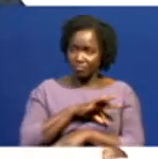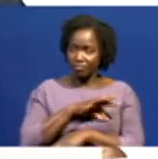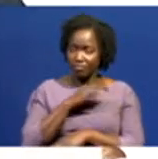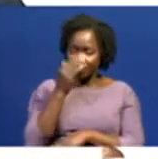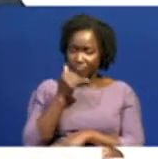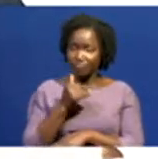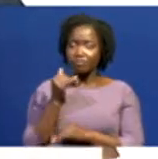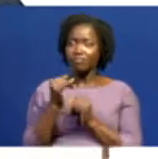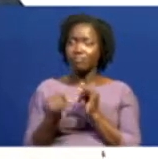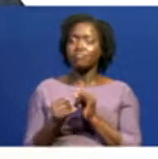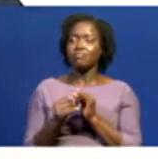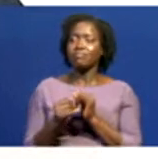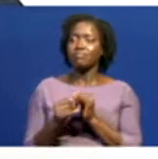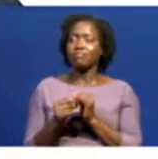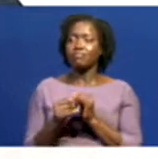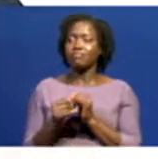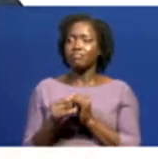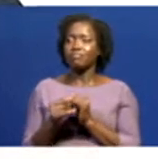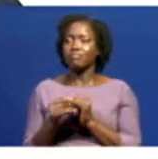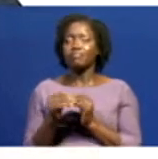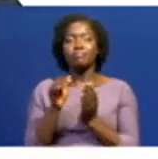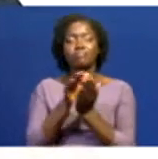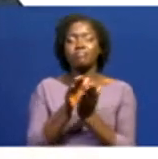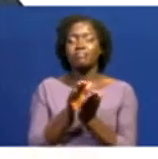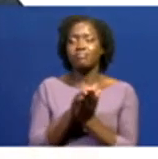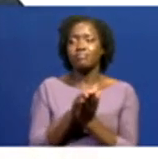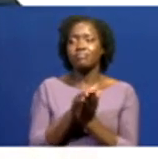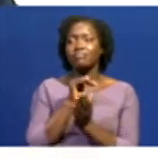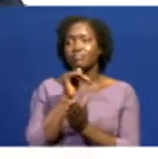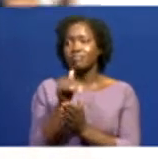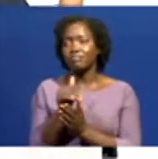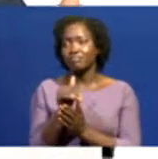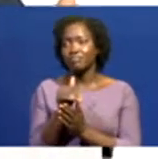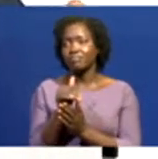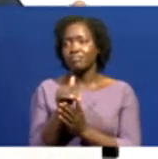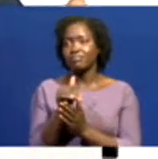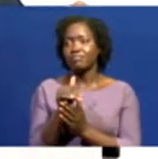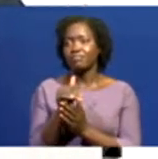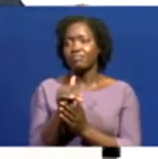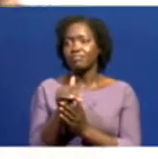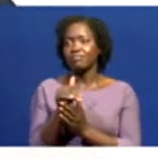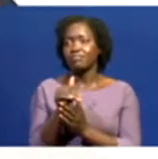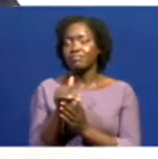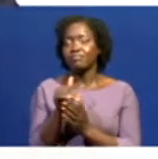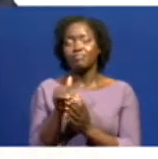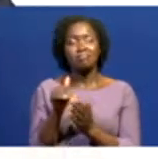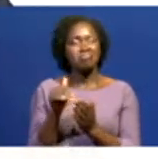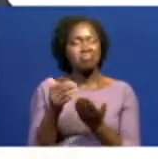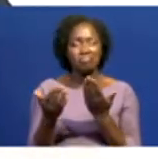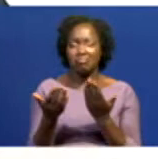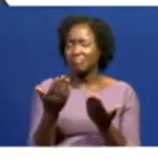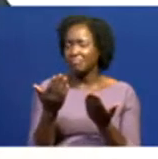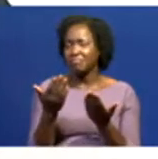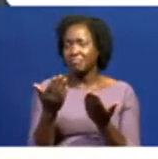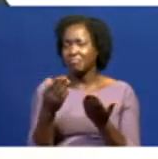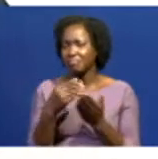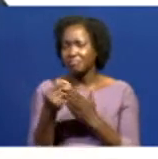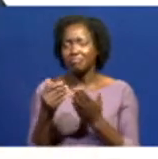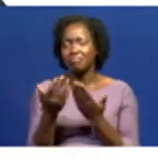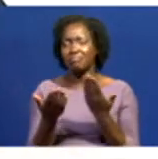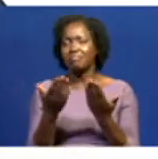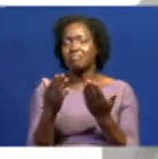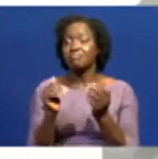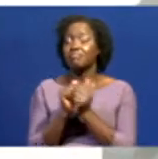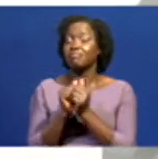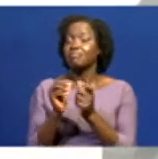end of the day, the saving is not necessarily a whole peak of some of your money. Mm-hmm. Maybe 10%, maybe, yes, 15%, yes,